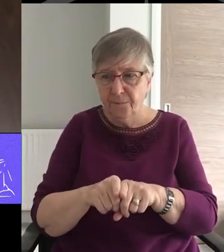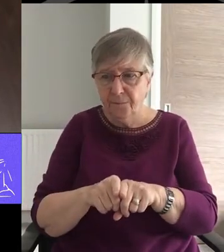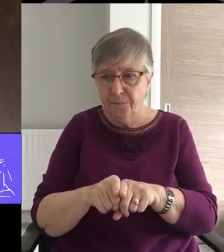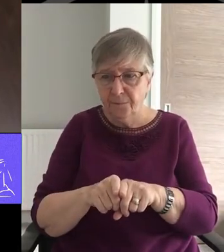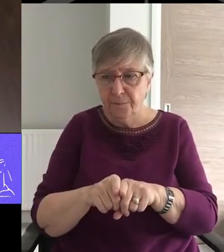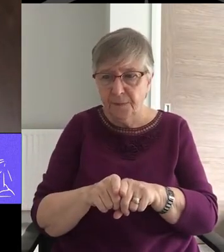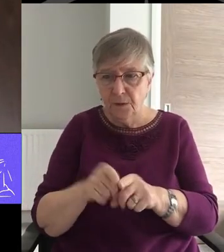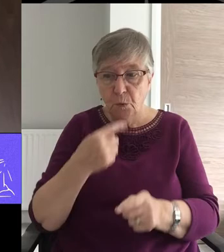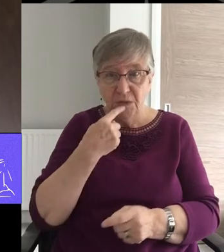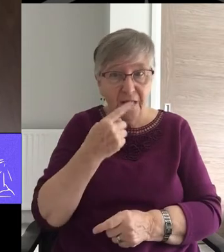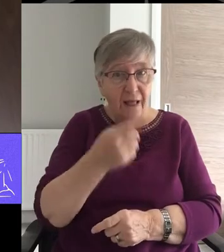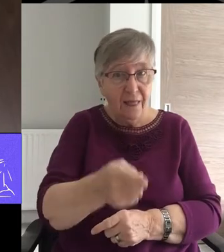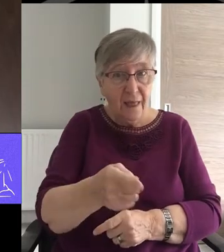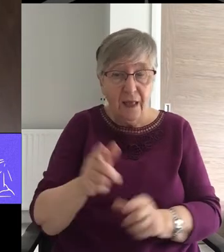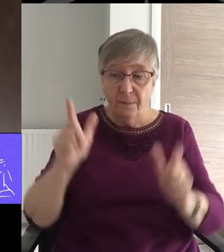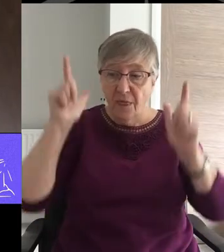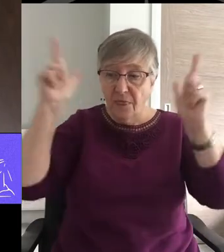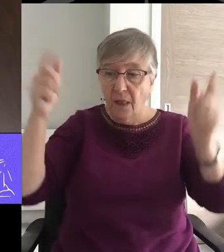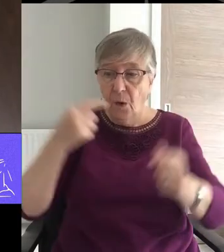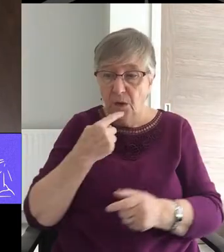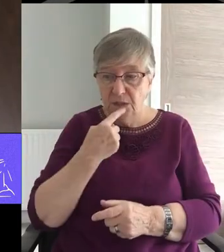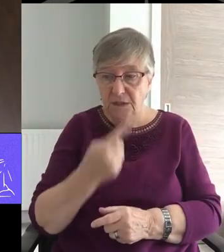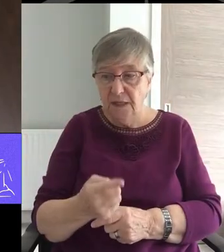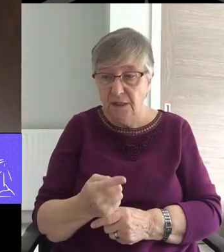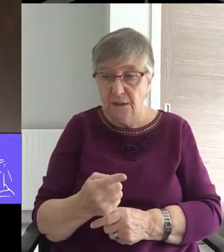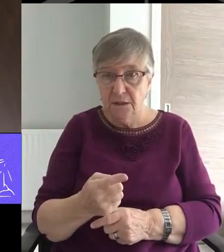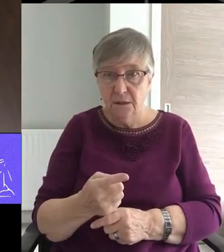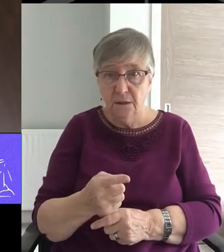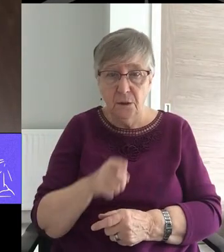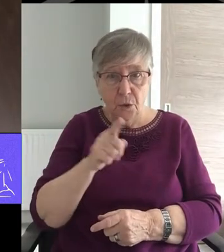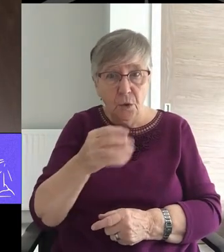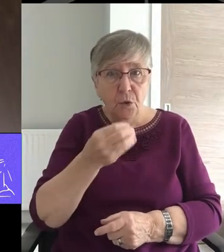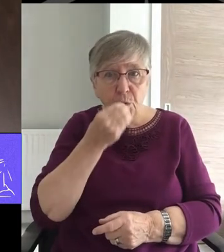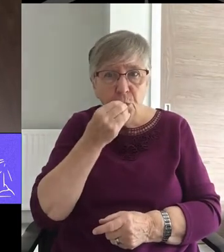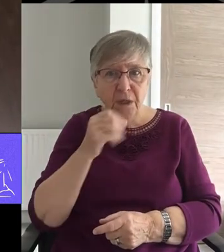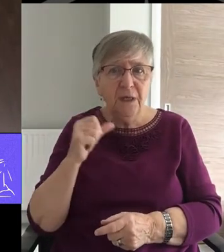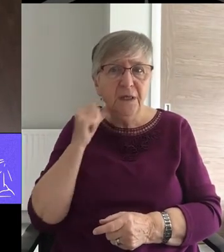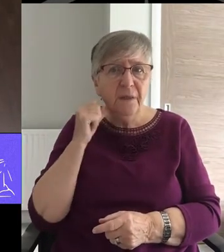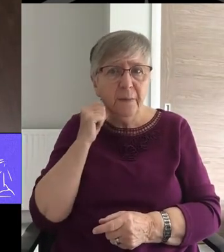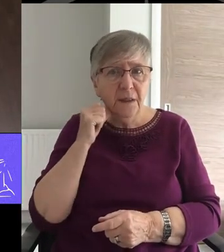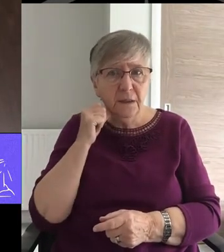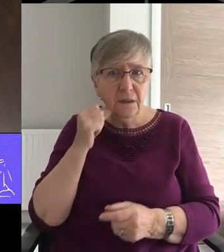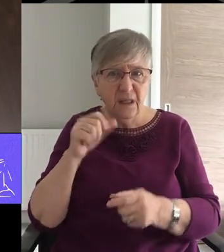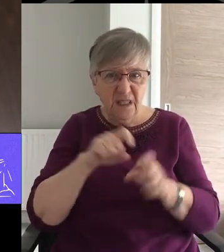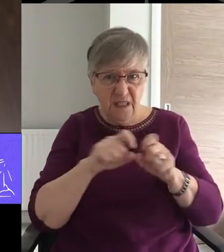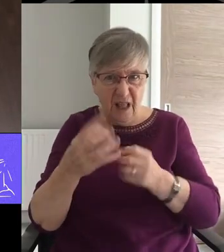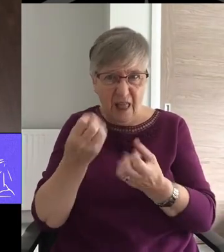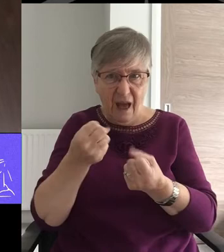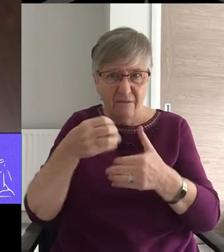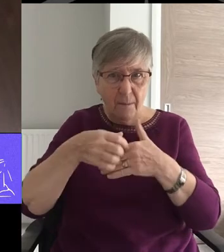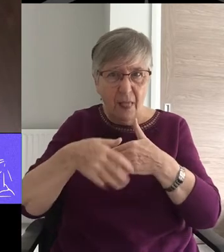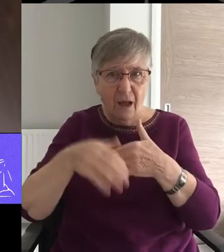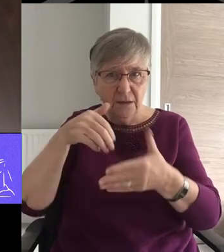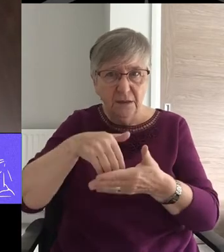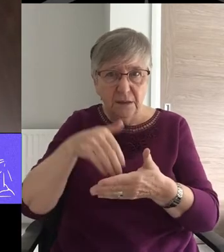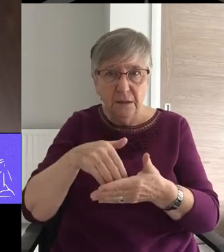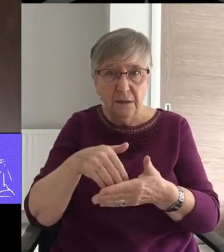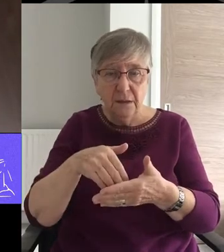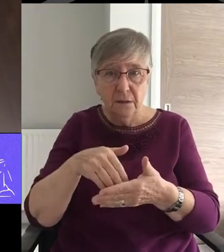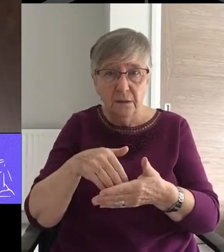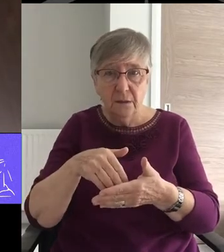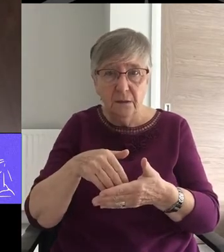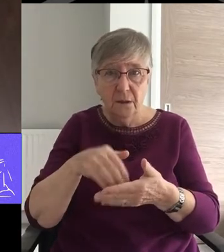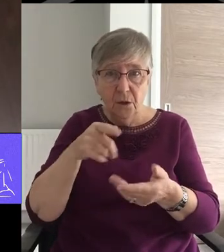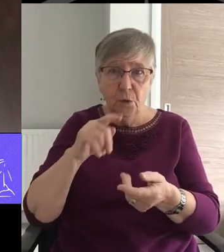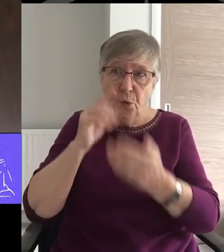Therefore say to them, this is what the Sovereign Lord says. Since you eat meat with the blood still in it, and look to